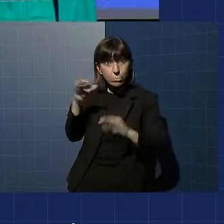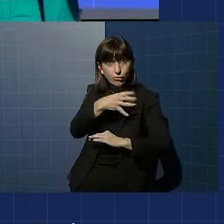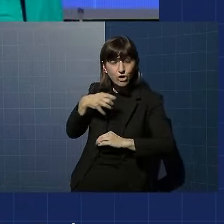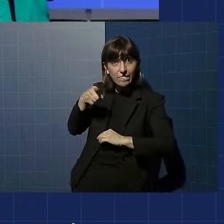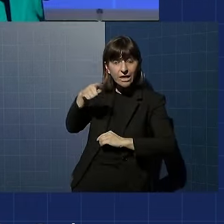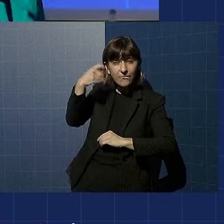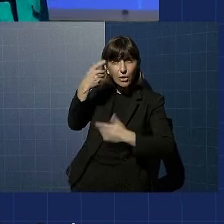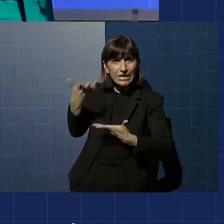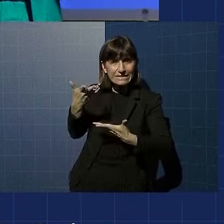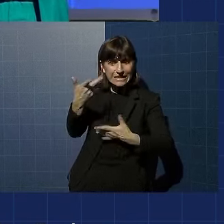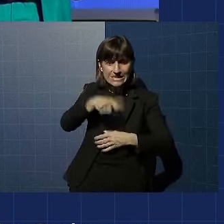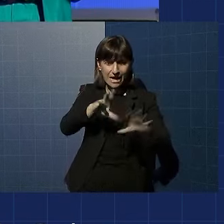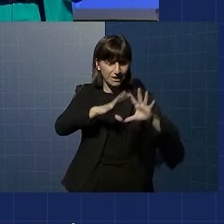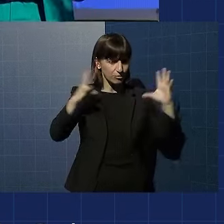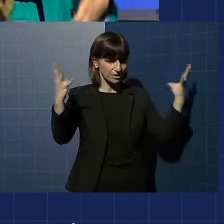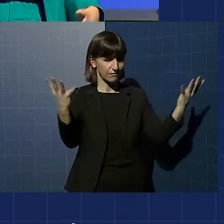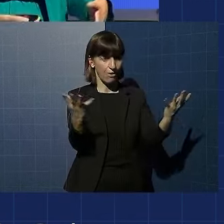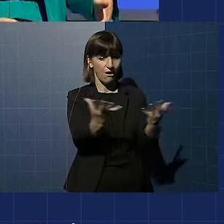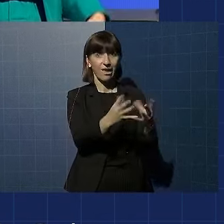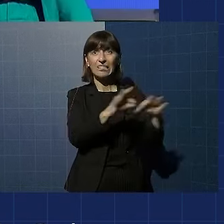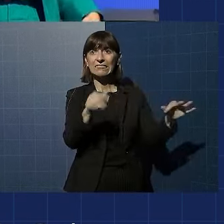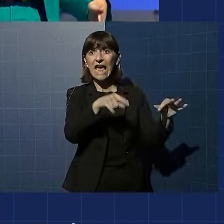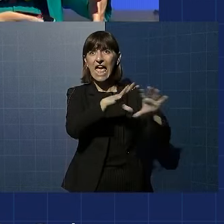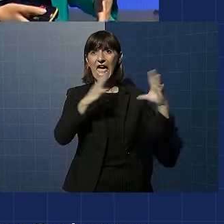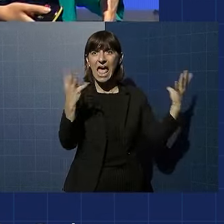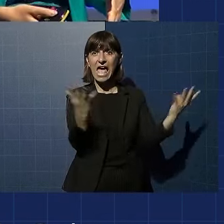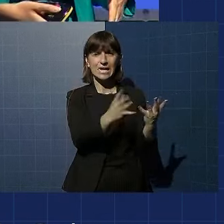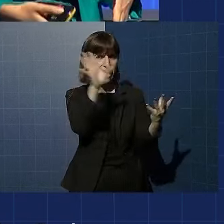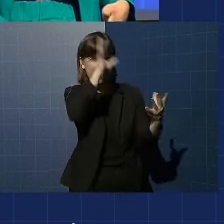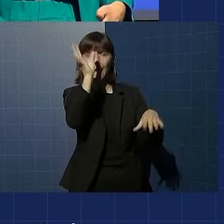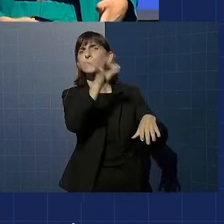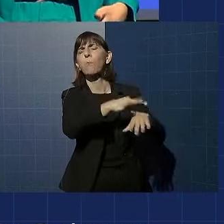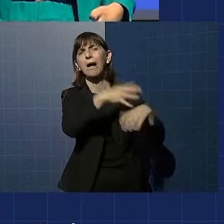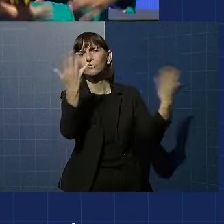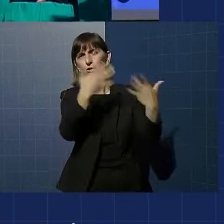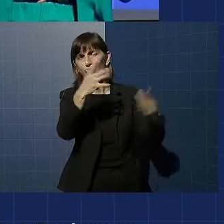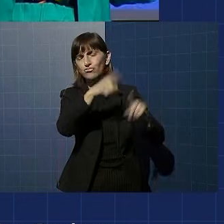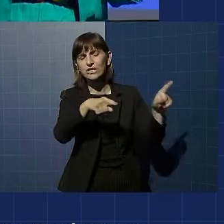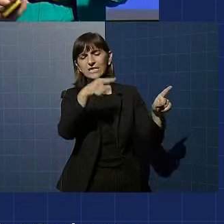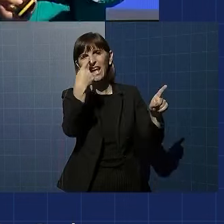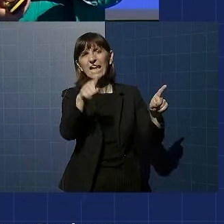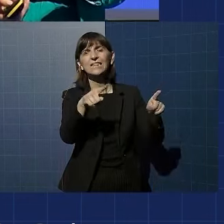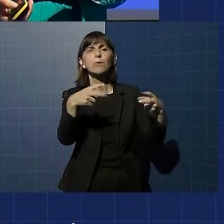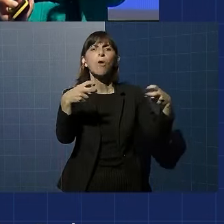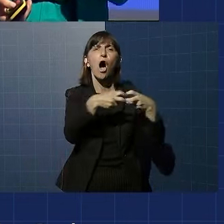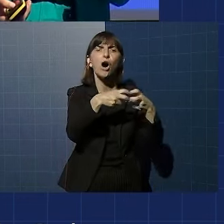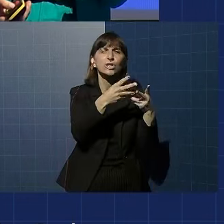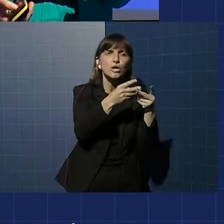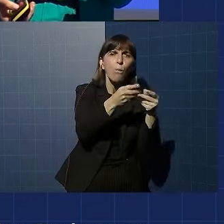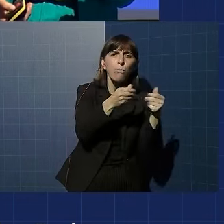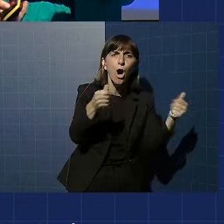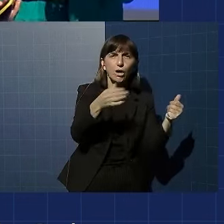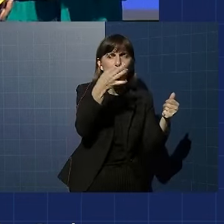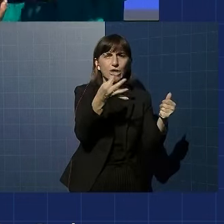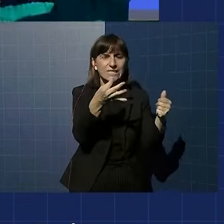example, think of osteoporosis. This is a disease where you lose the density of your bones and you have a higher risk of fracture, for